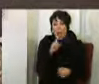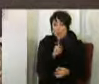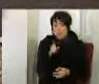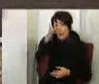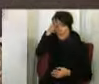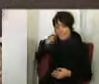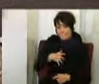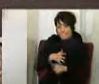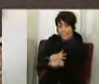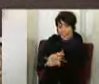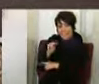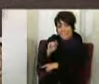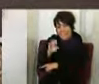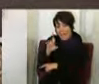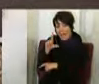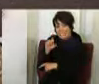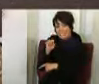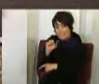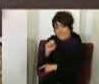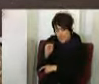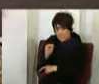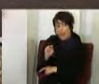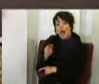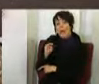how much he was changing the world.